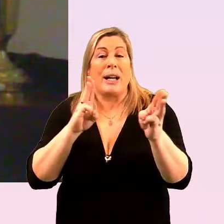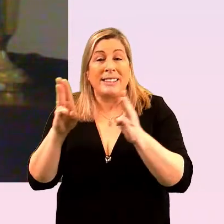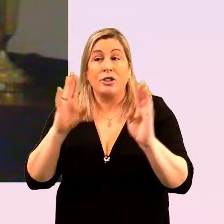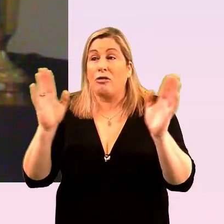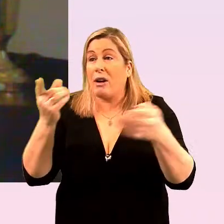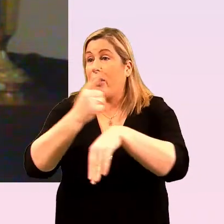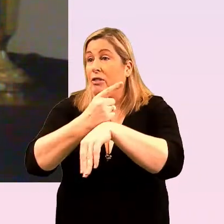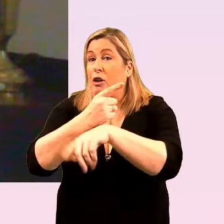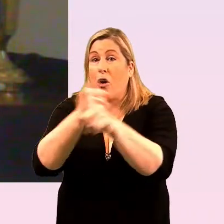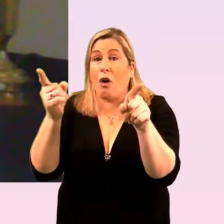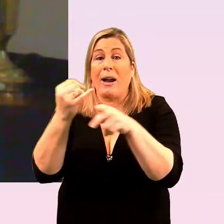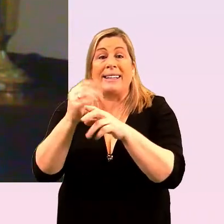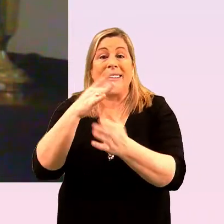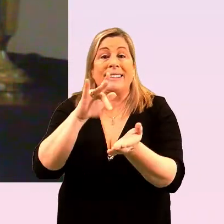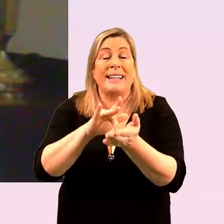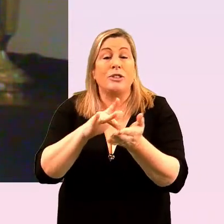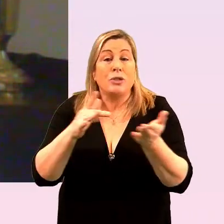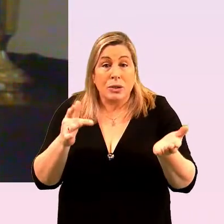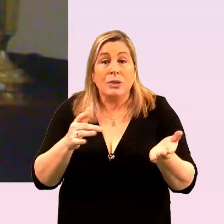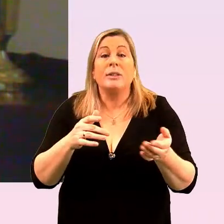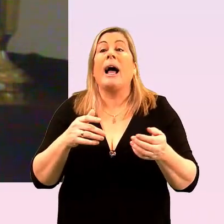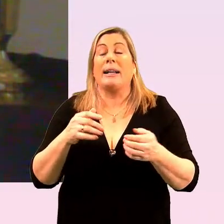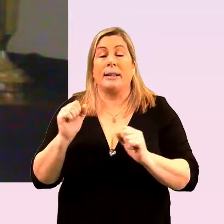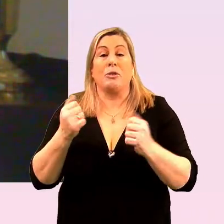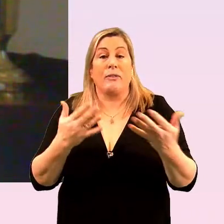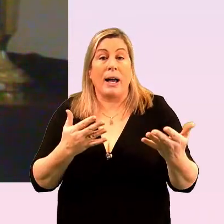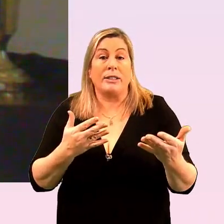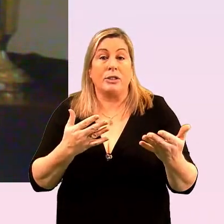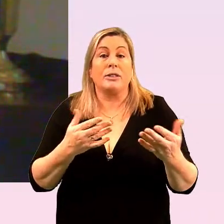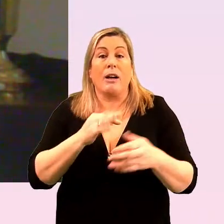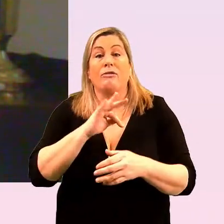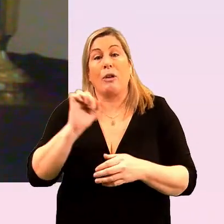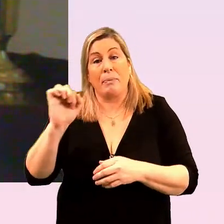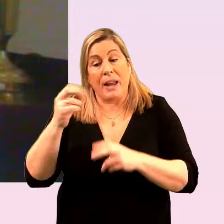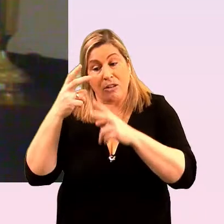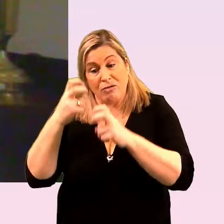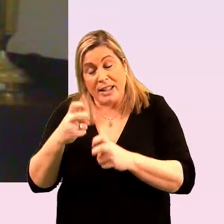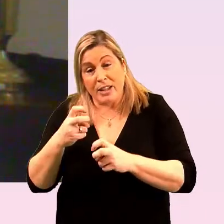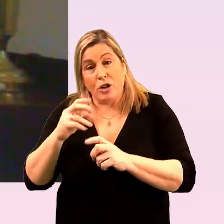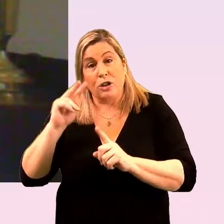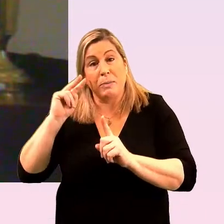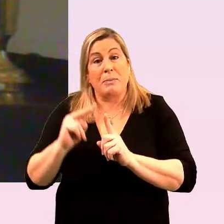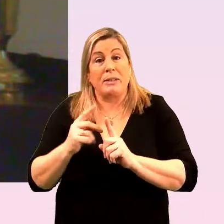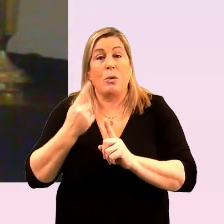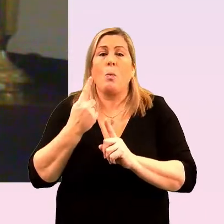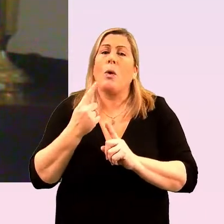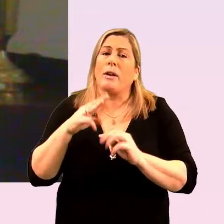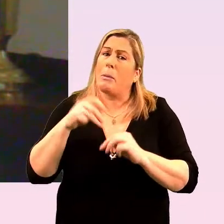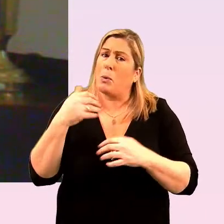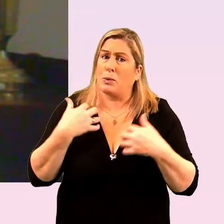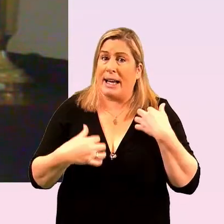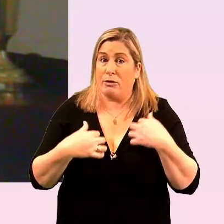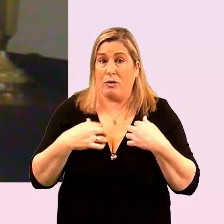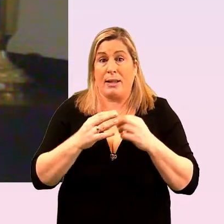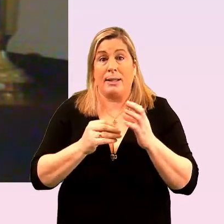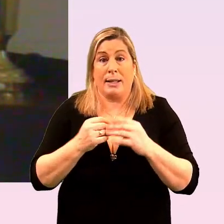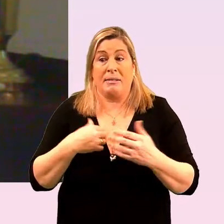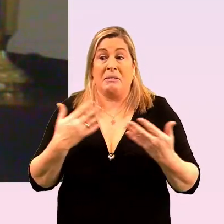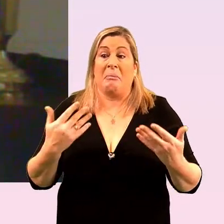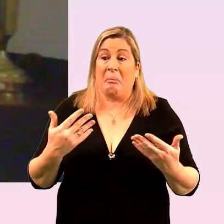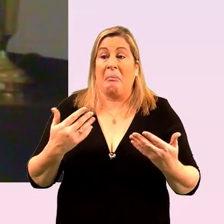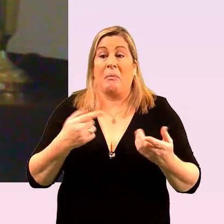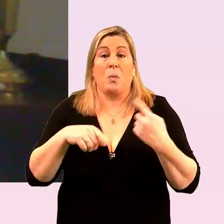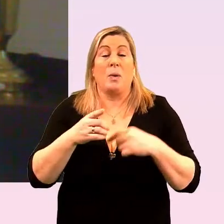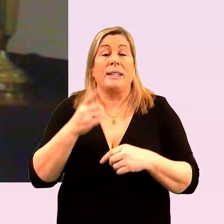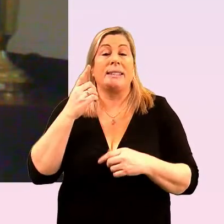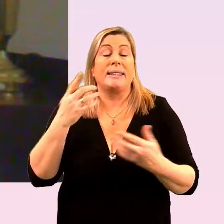in the centres and the providers. From the research perspective, one of the most interesting things, I suppose, that we